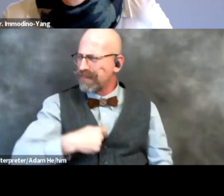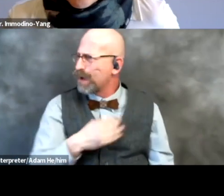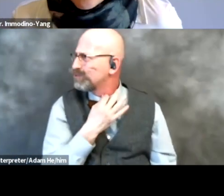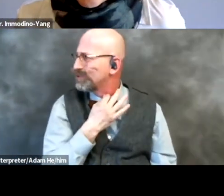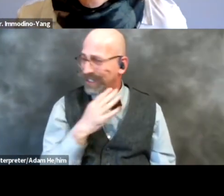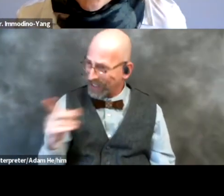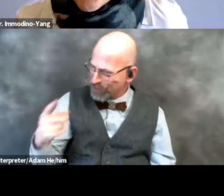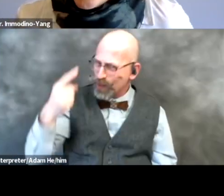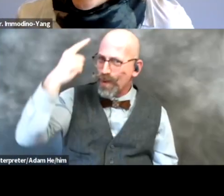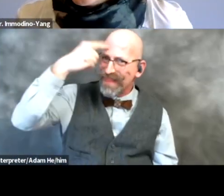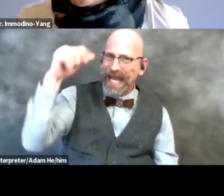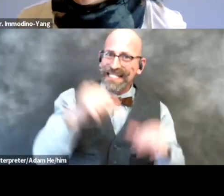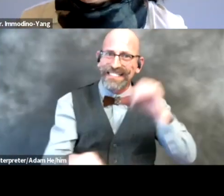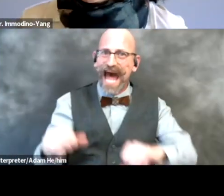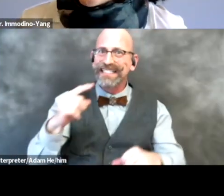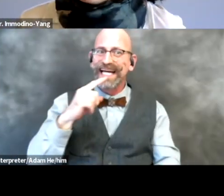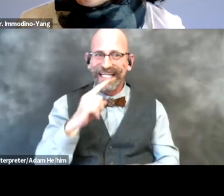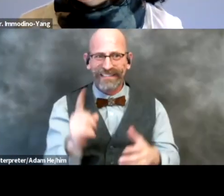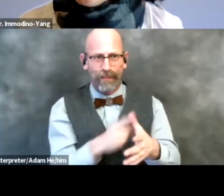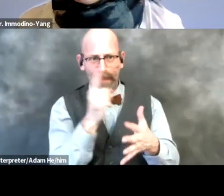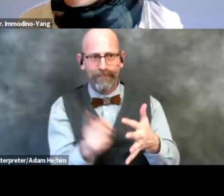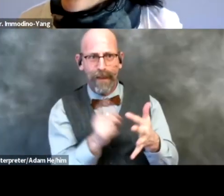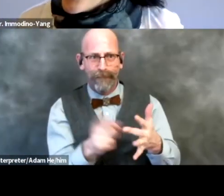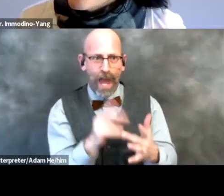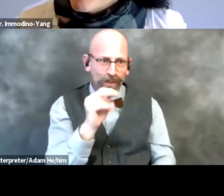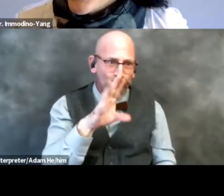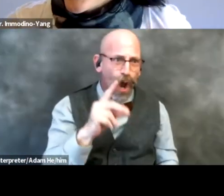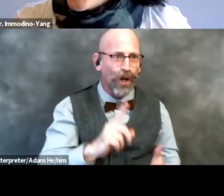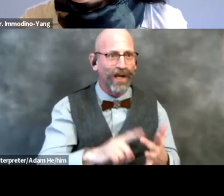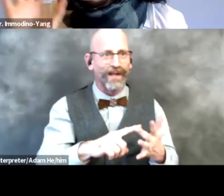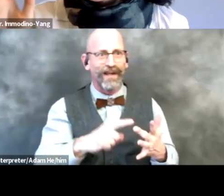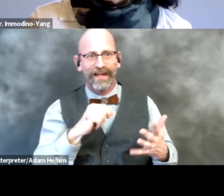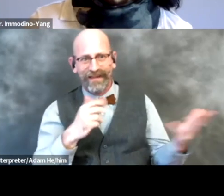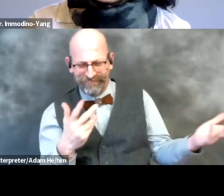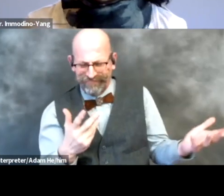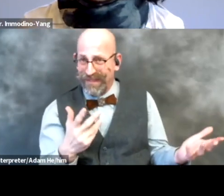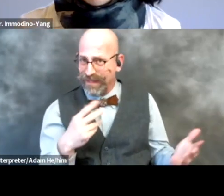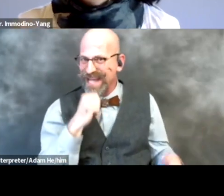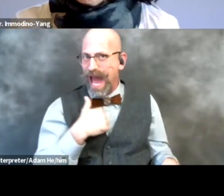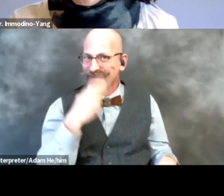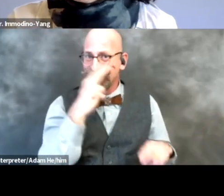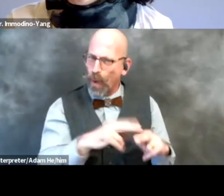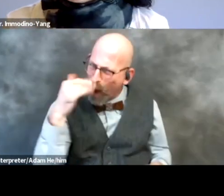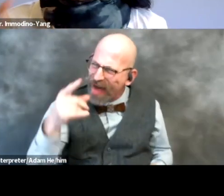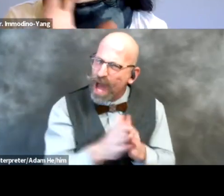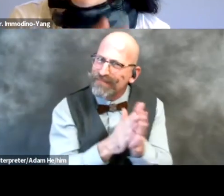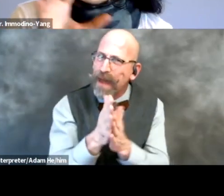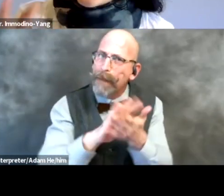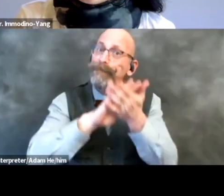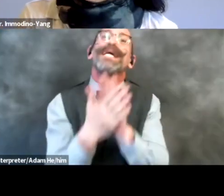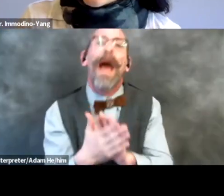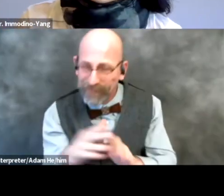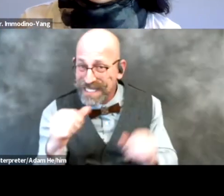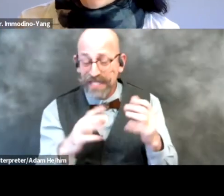have proper health and is a nerd and is antisocial and doesn't have fun, why they want to be a scientist. But that's beside the point. These are the